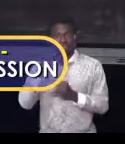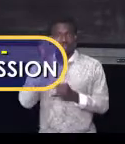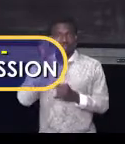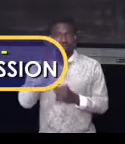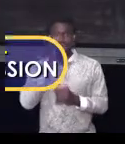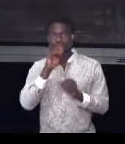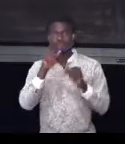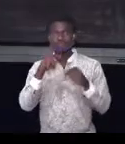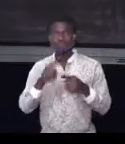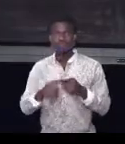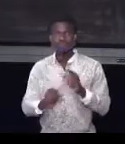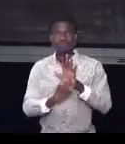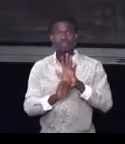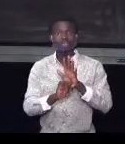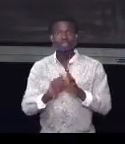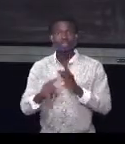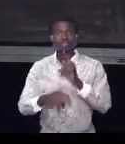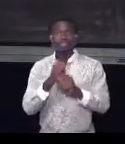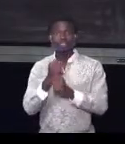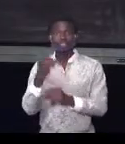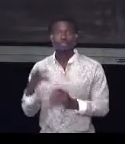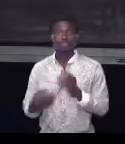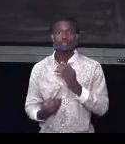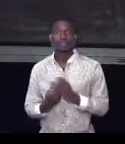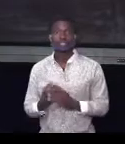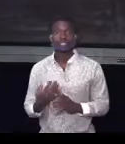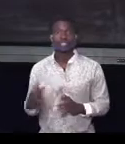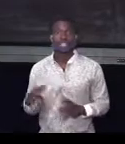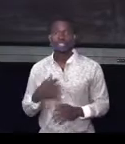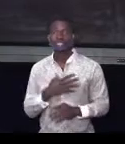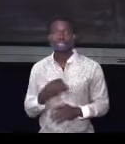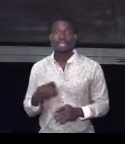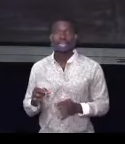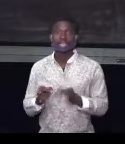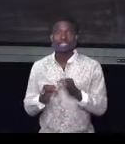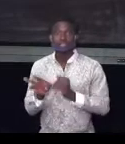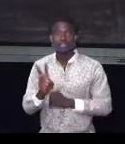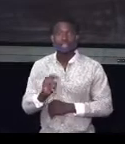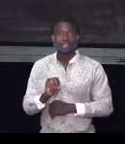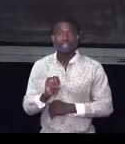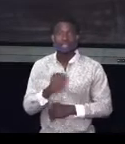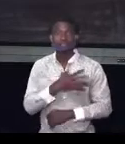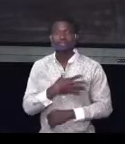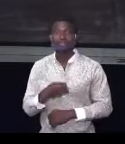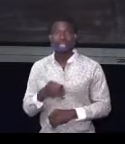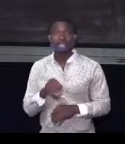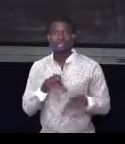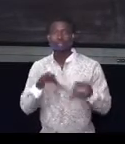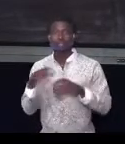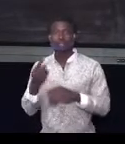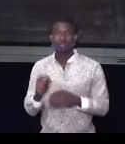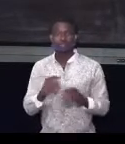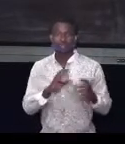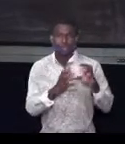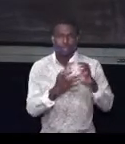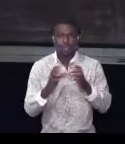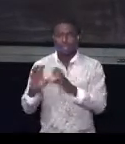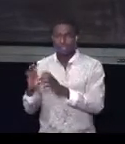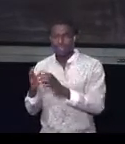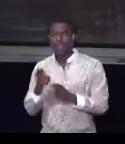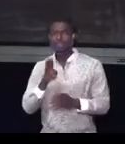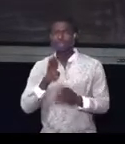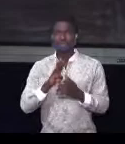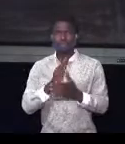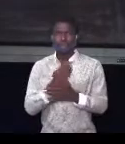should be able to identify types of fertilizers and define them, and do the